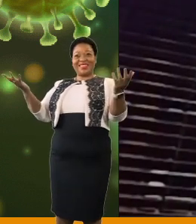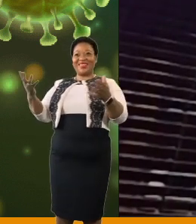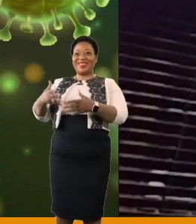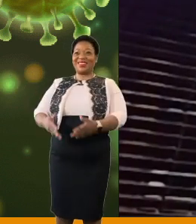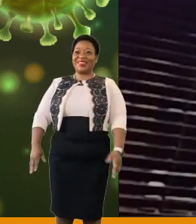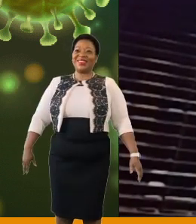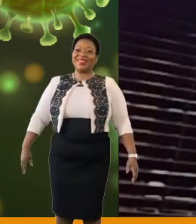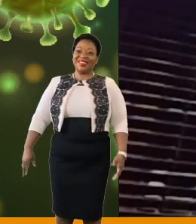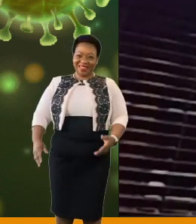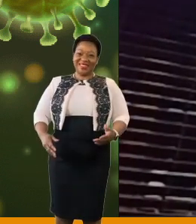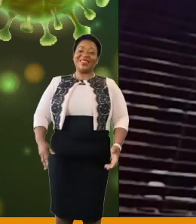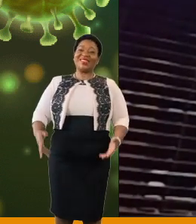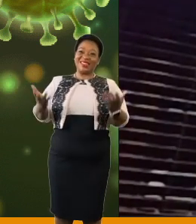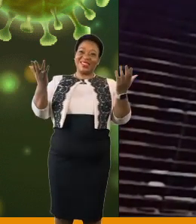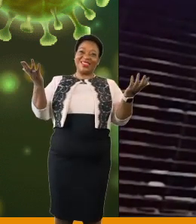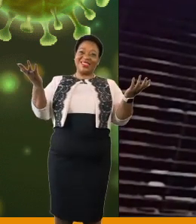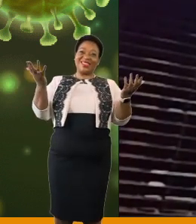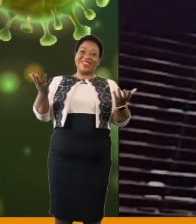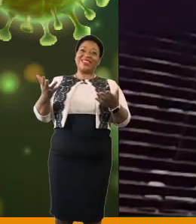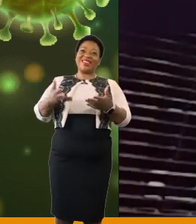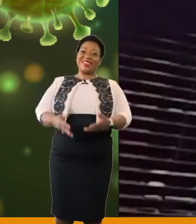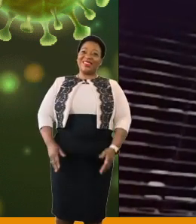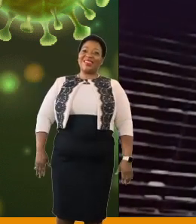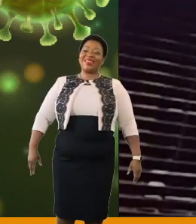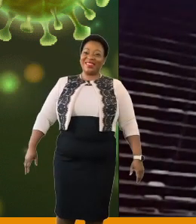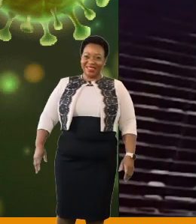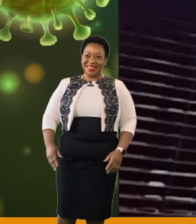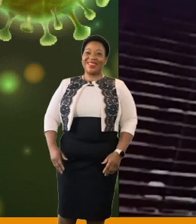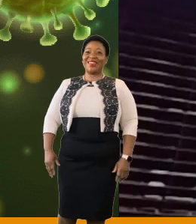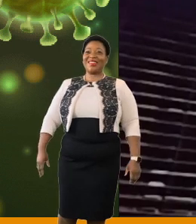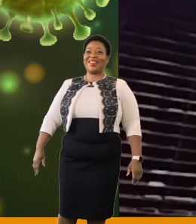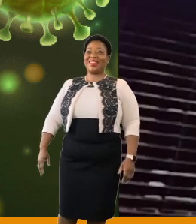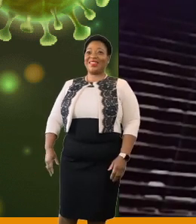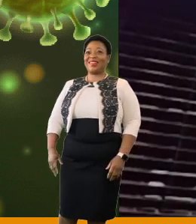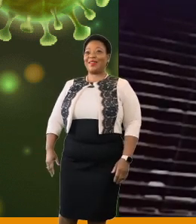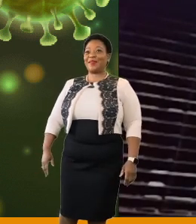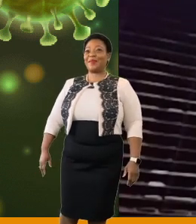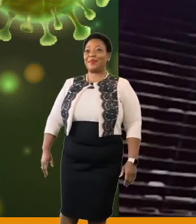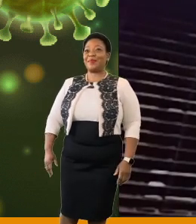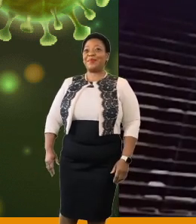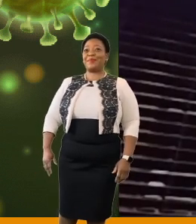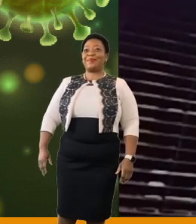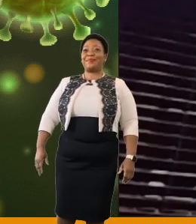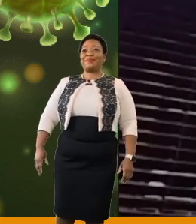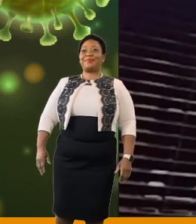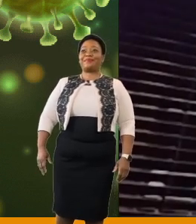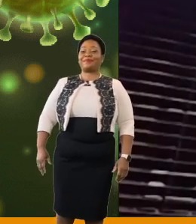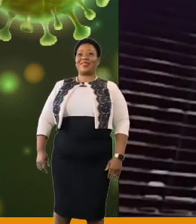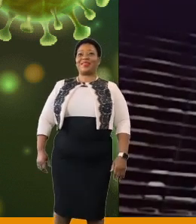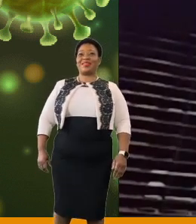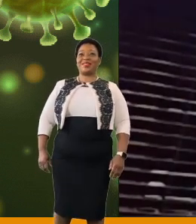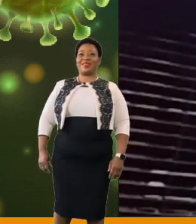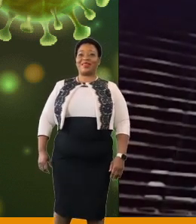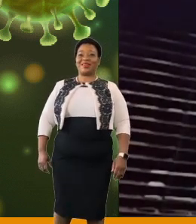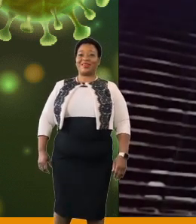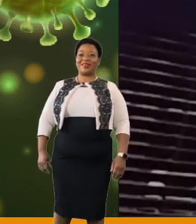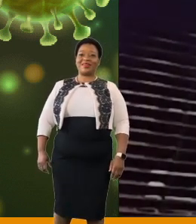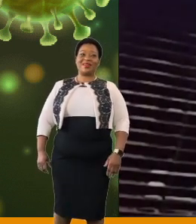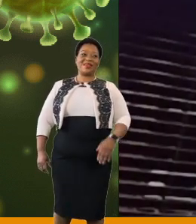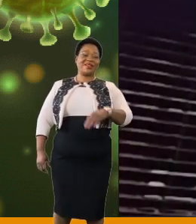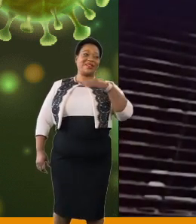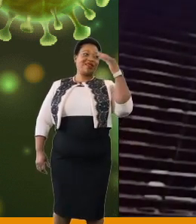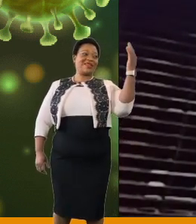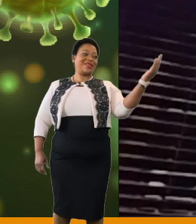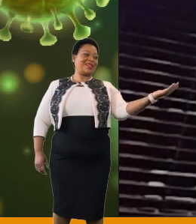that we save on traveling costs, and we save on a lot of